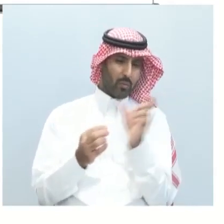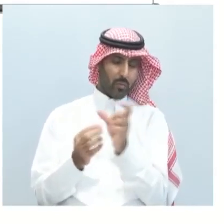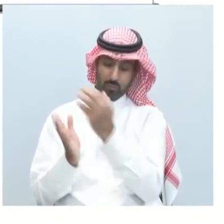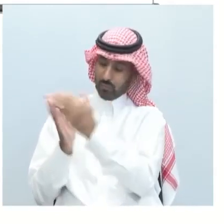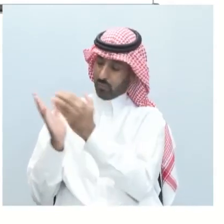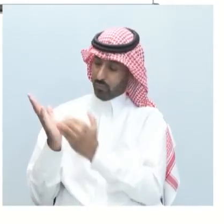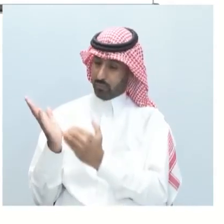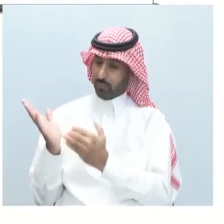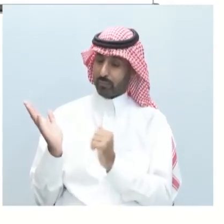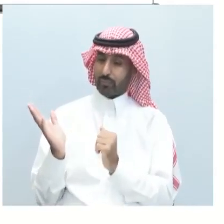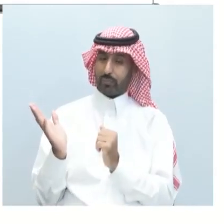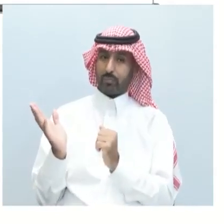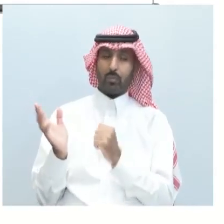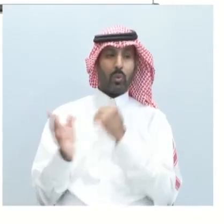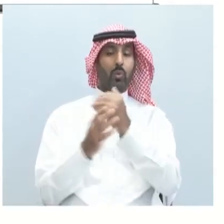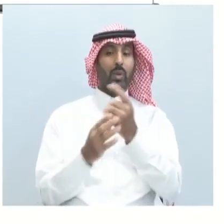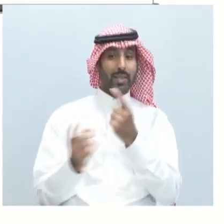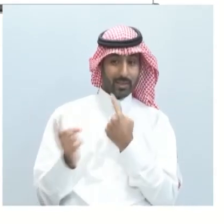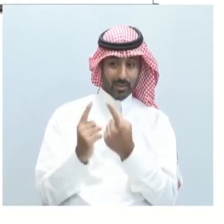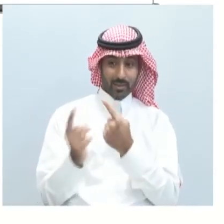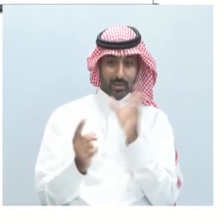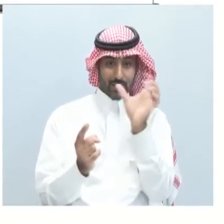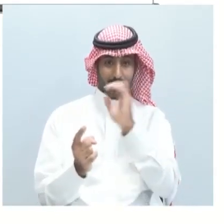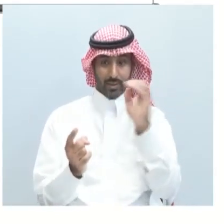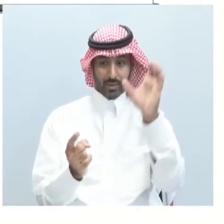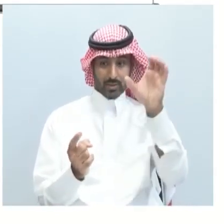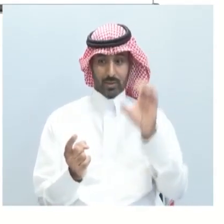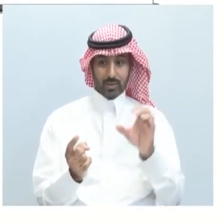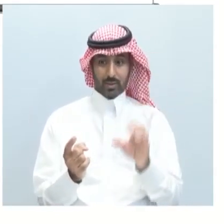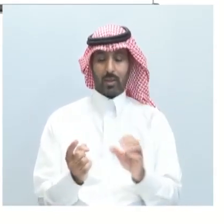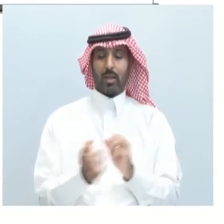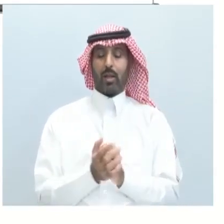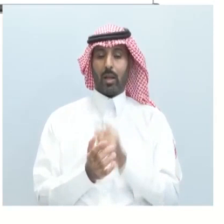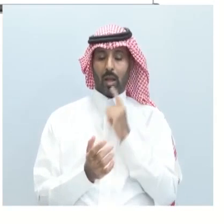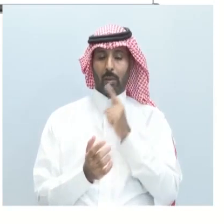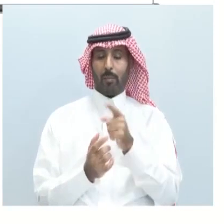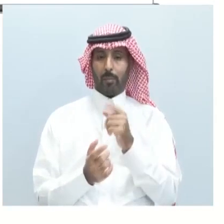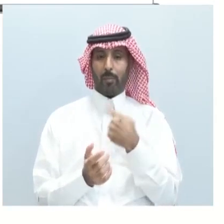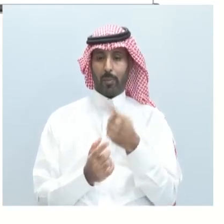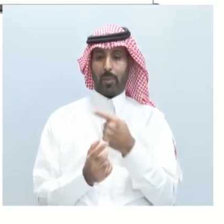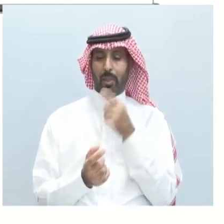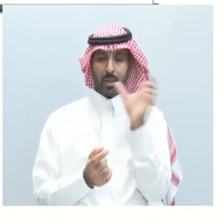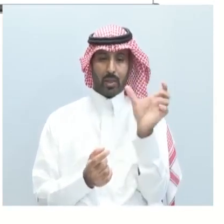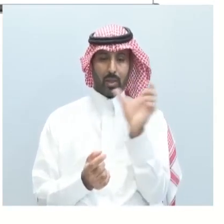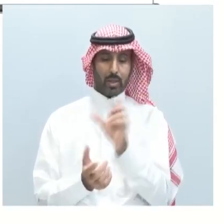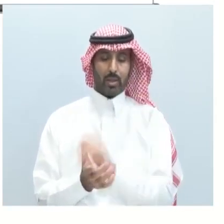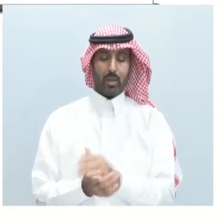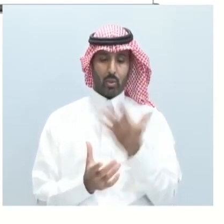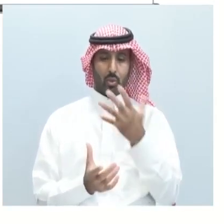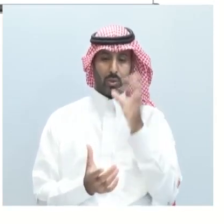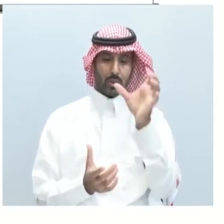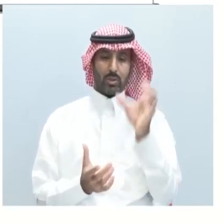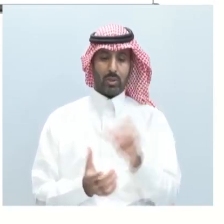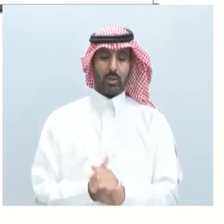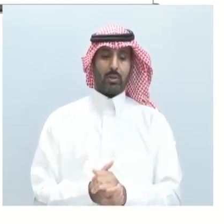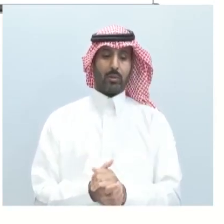text. We used negotiating phrases in sentences and apply real talk in new sentences or